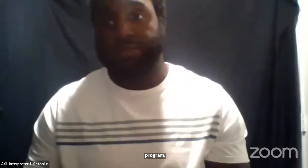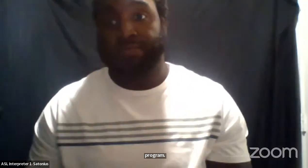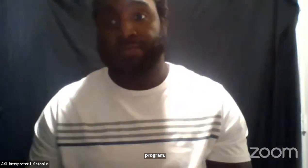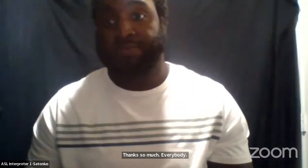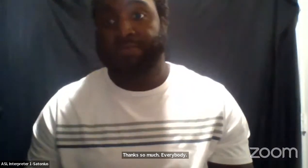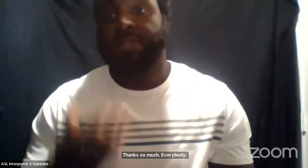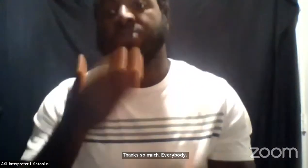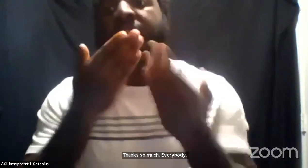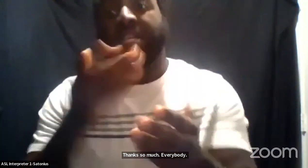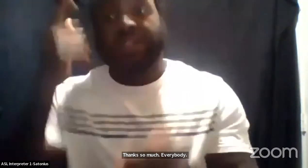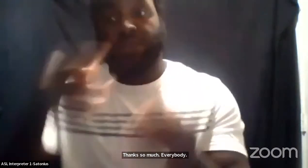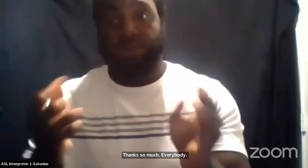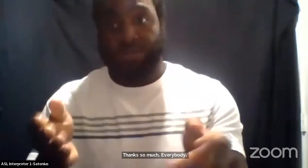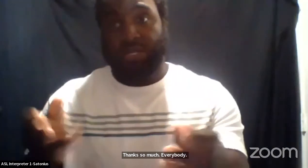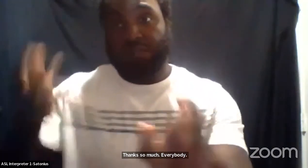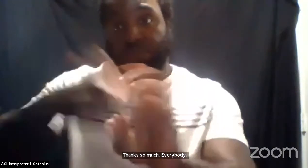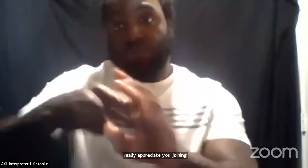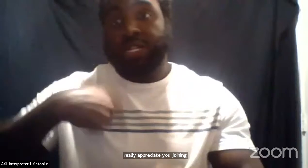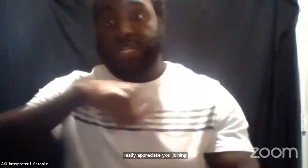Borough President.